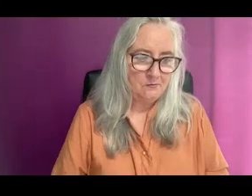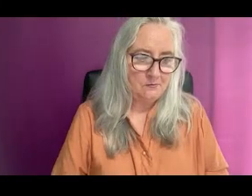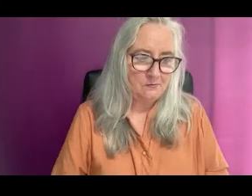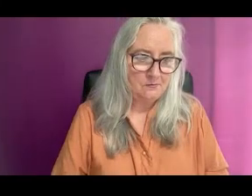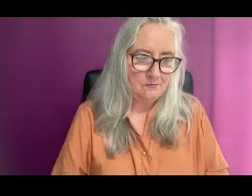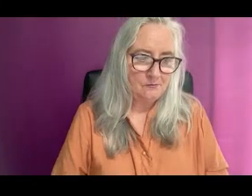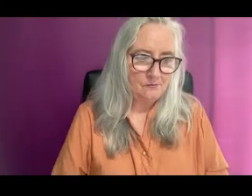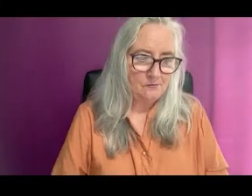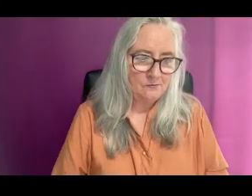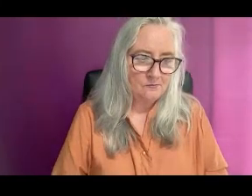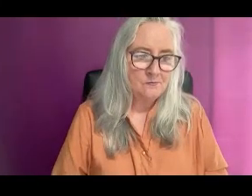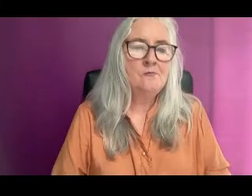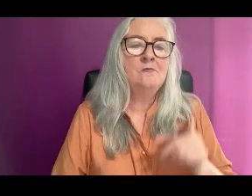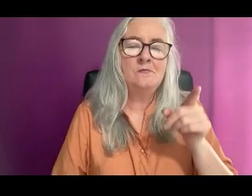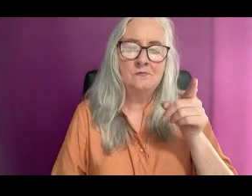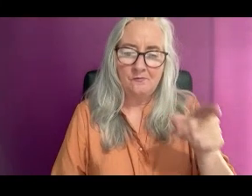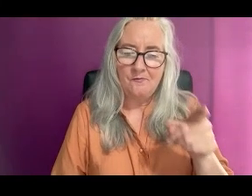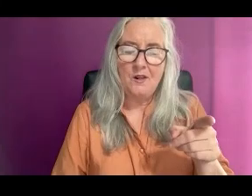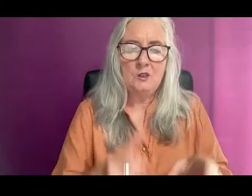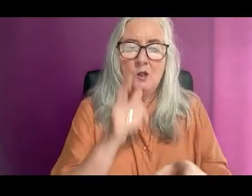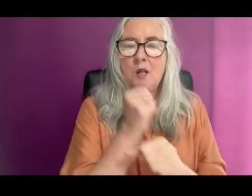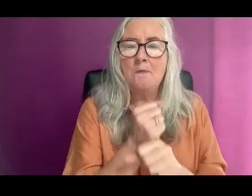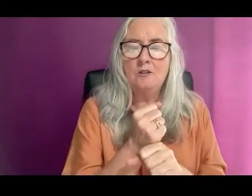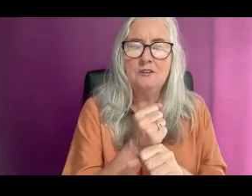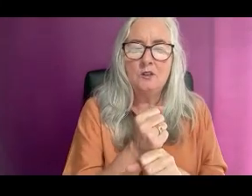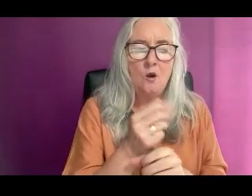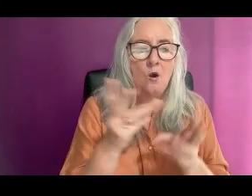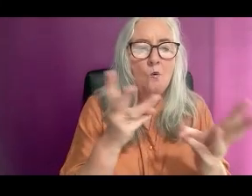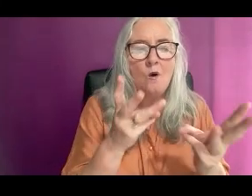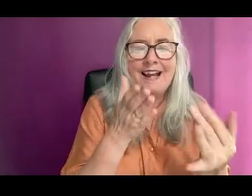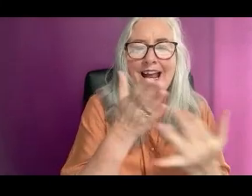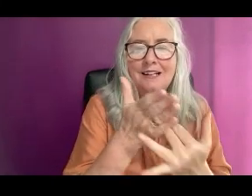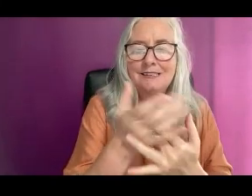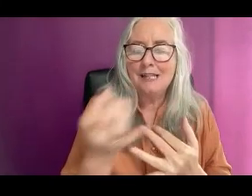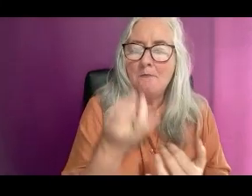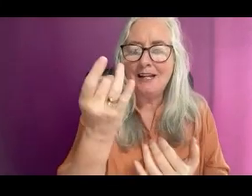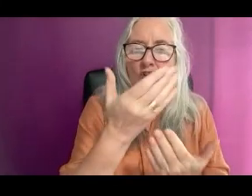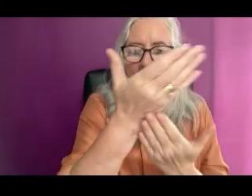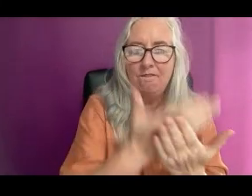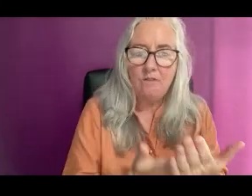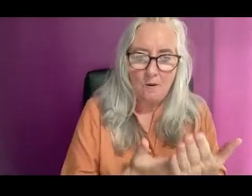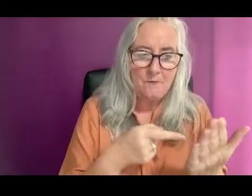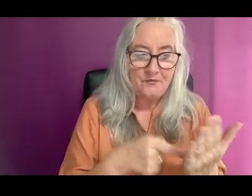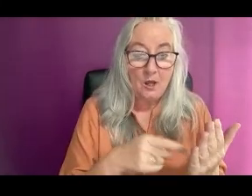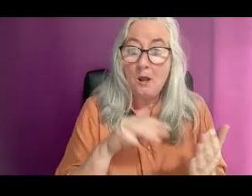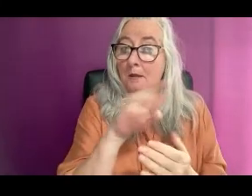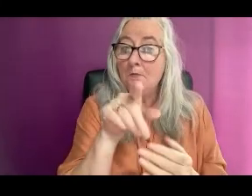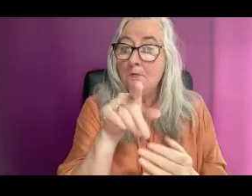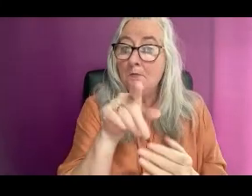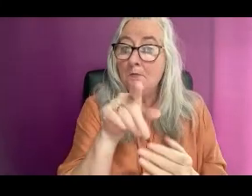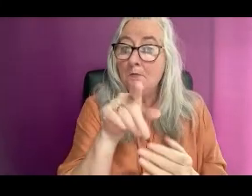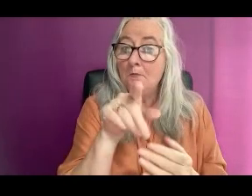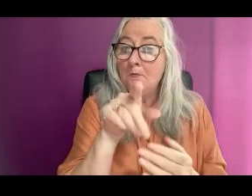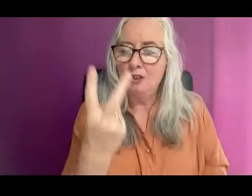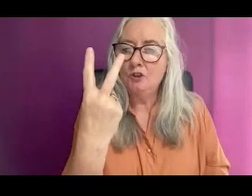And now I'm just going to talk a little bit about the Work and Access application forms. So again, for people who don't know, there are 2